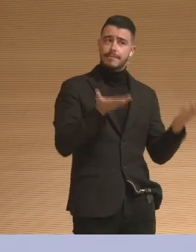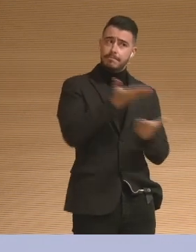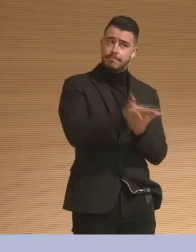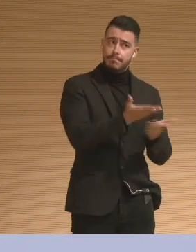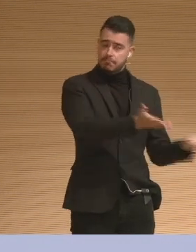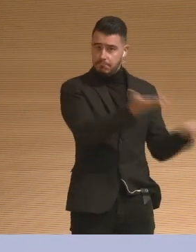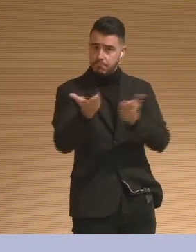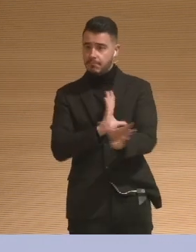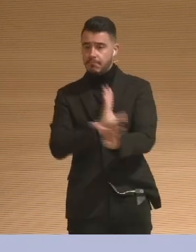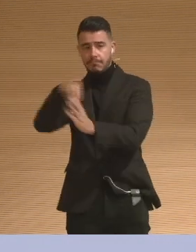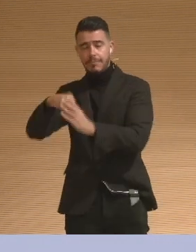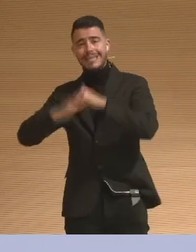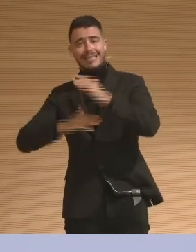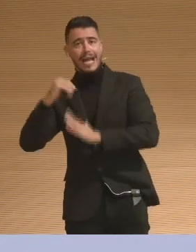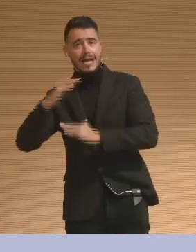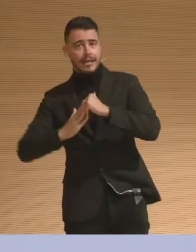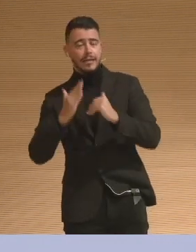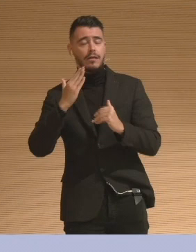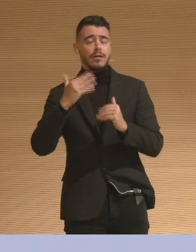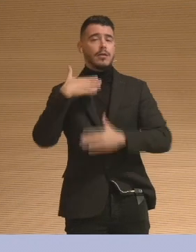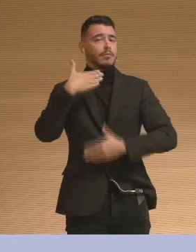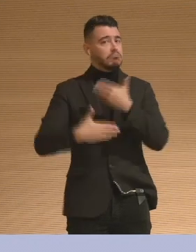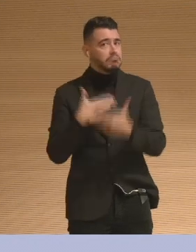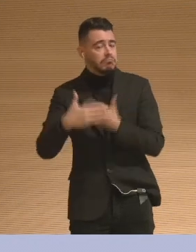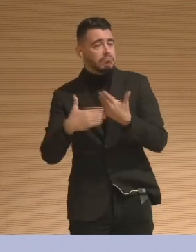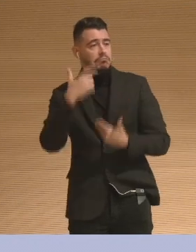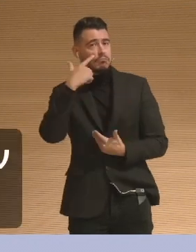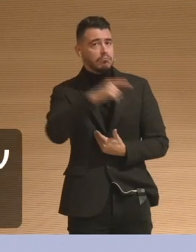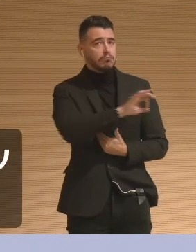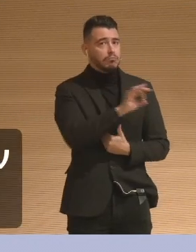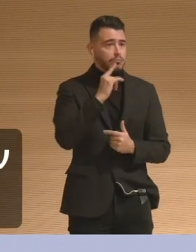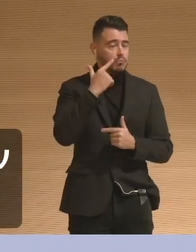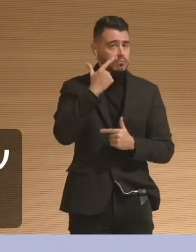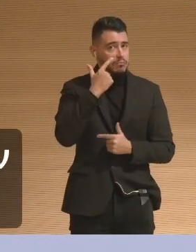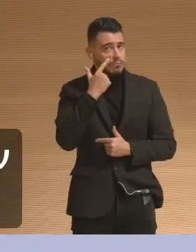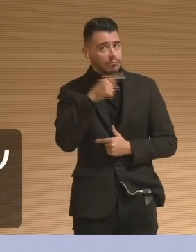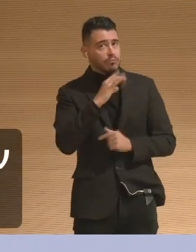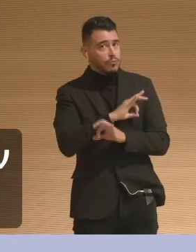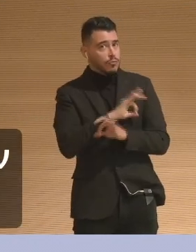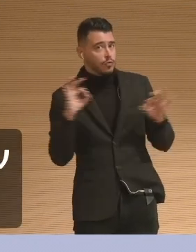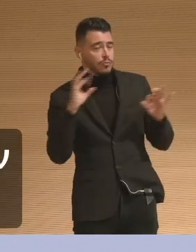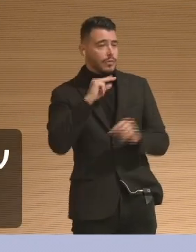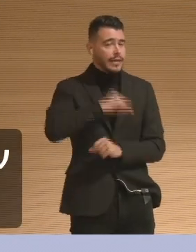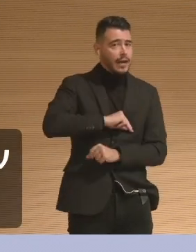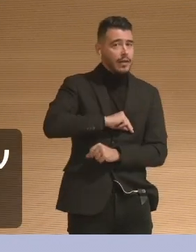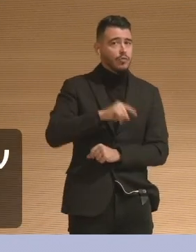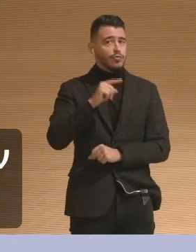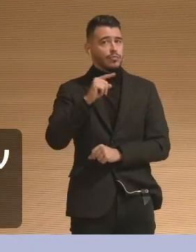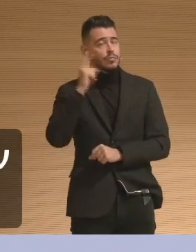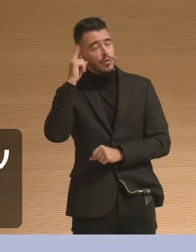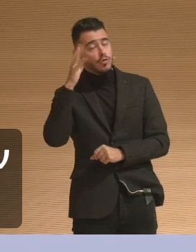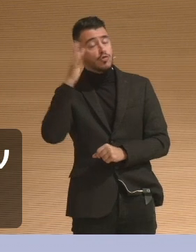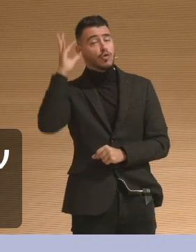Thank you very much, Karen. Thank you. I think we'll have to close